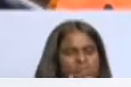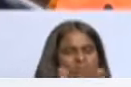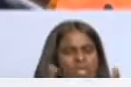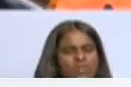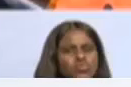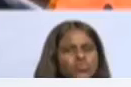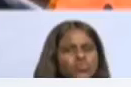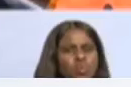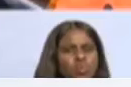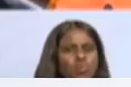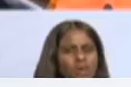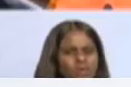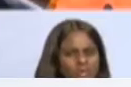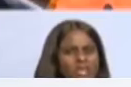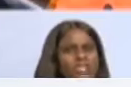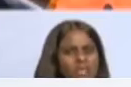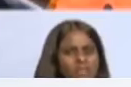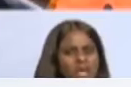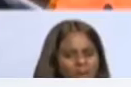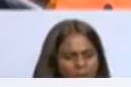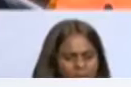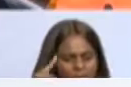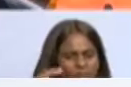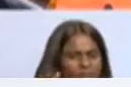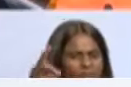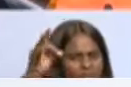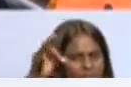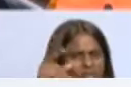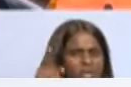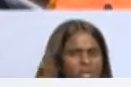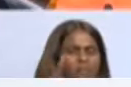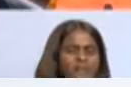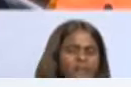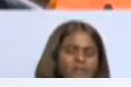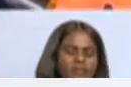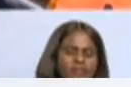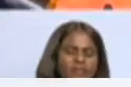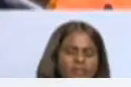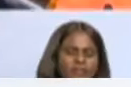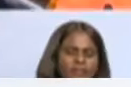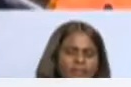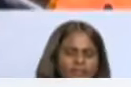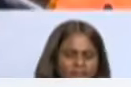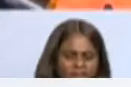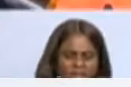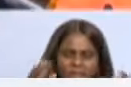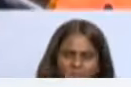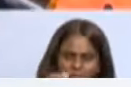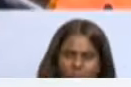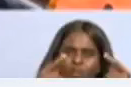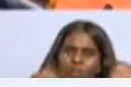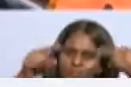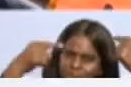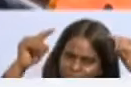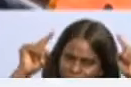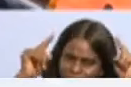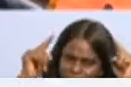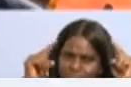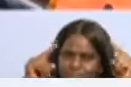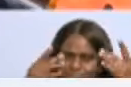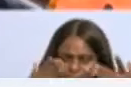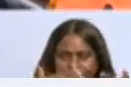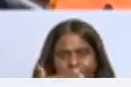strong foundation for the future of our country, a more prosperous,